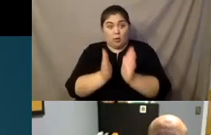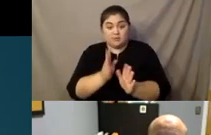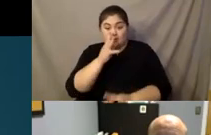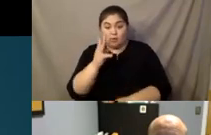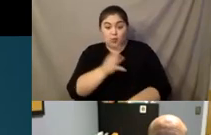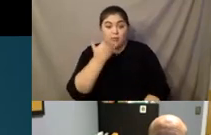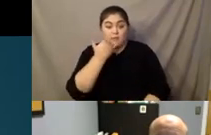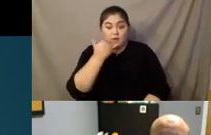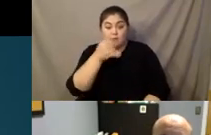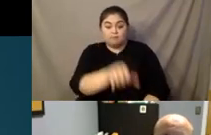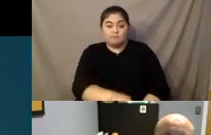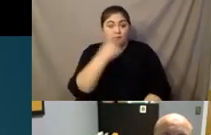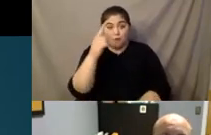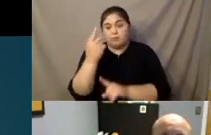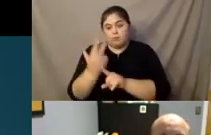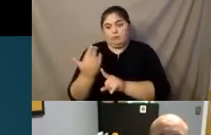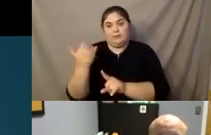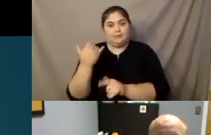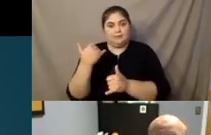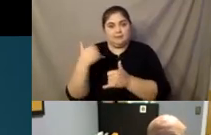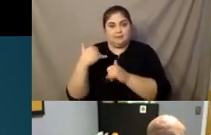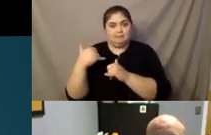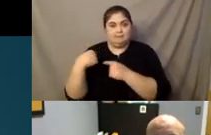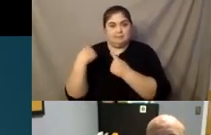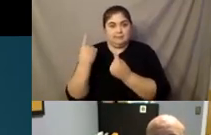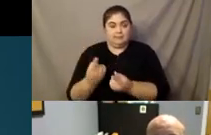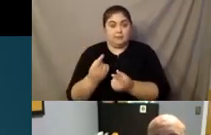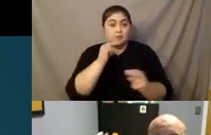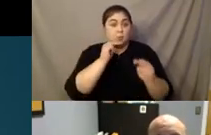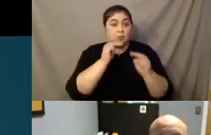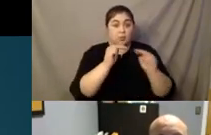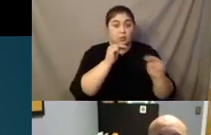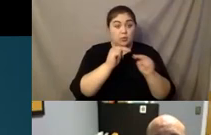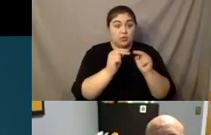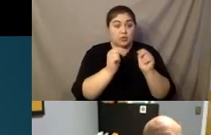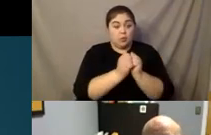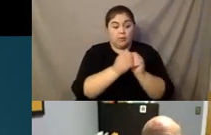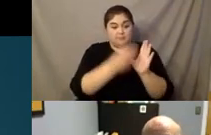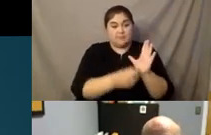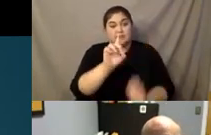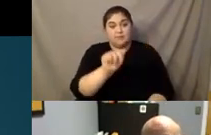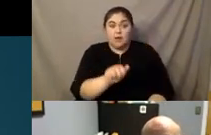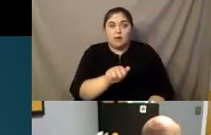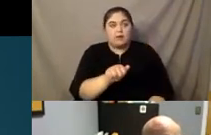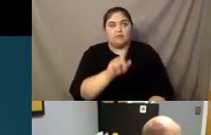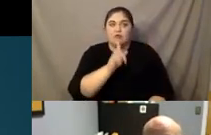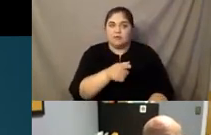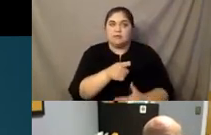entirety of the shutdown. So negotiating with kind of absentee defense attorneys has created a little bit of a